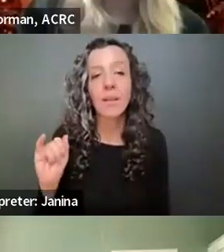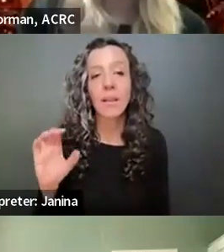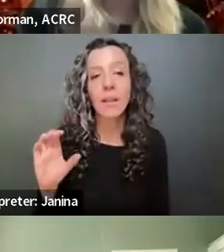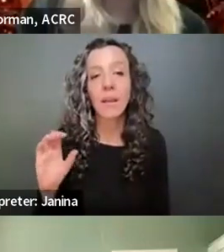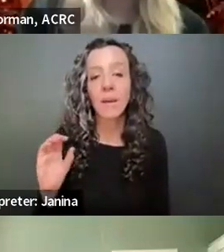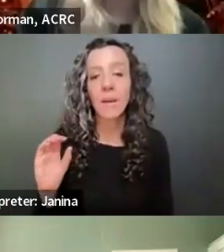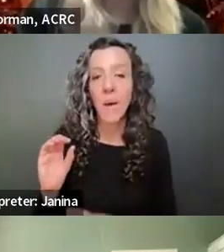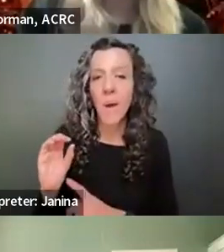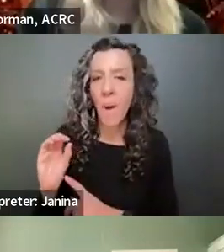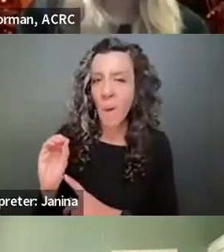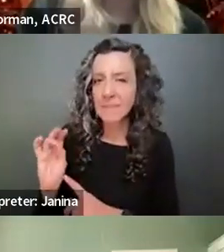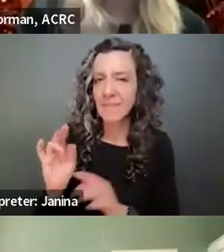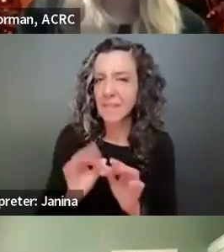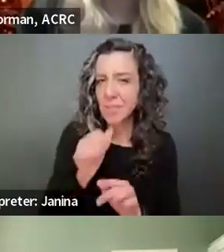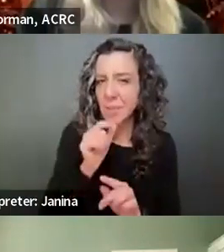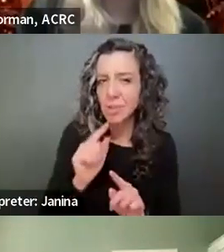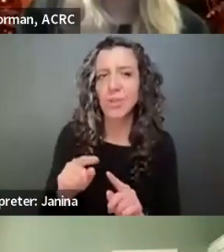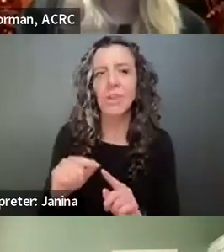LendingWorksInc07@gmail.com. Our website is